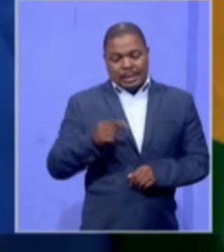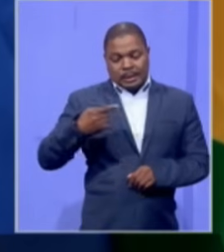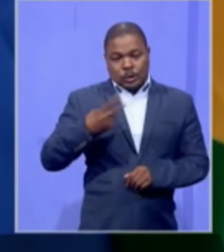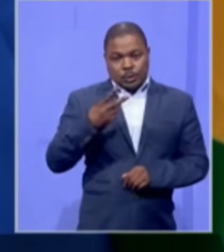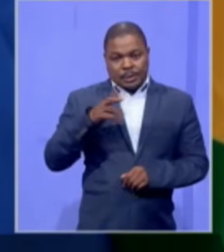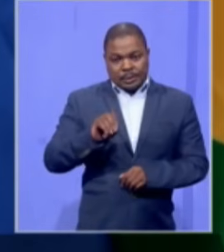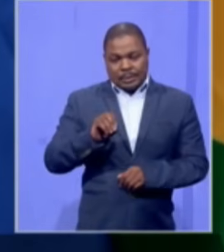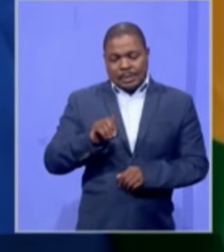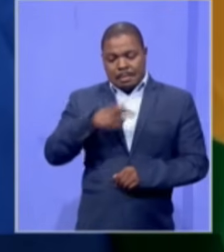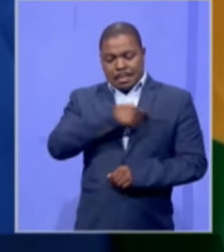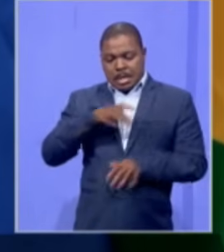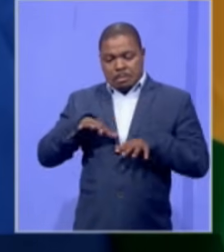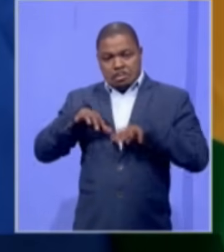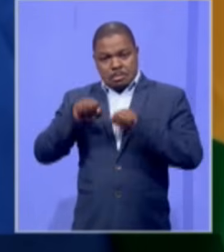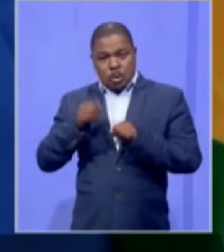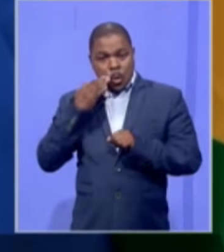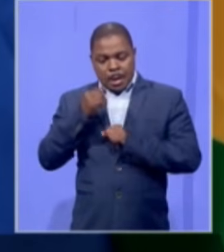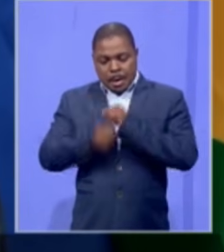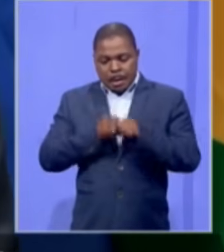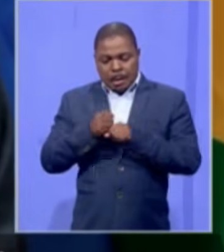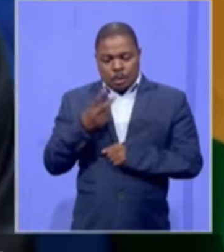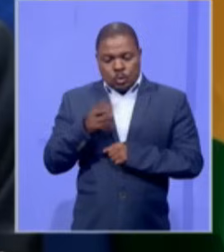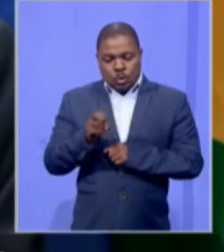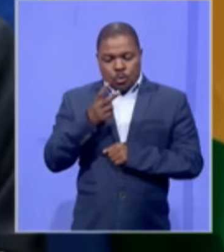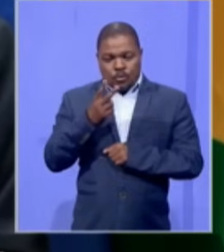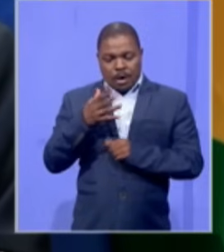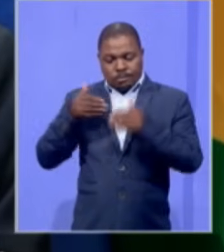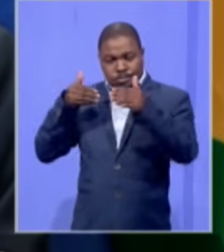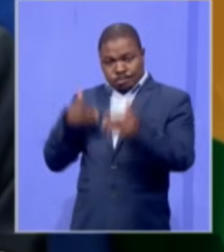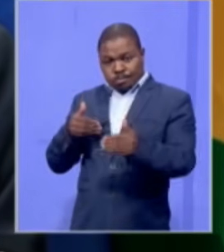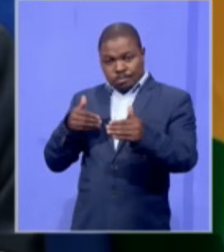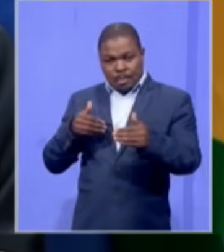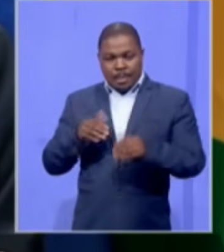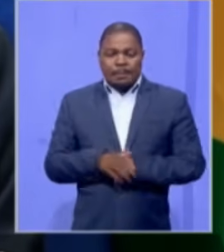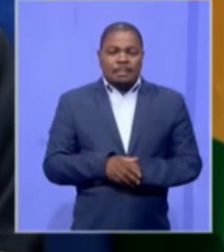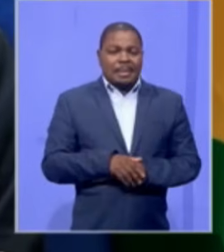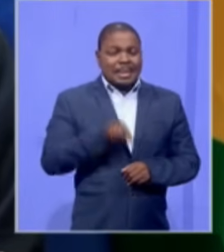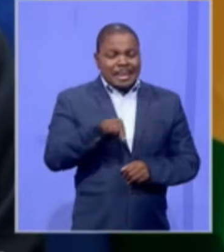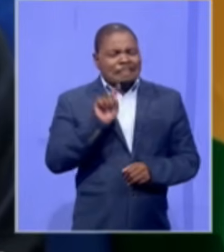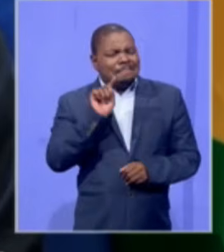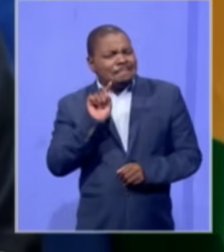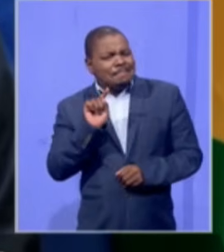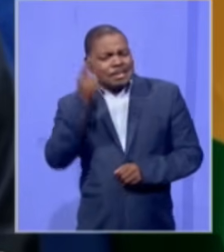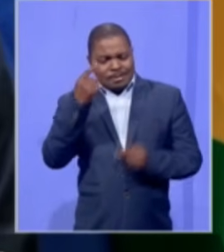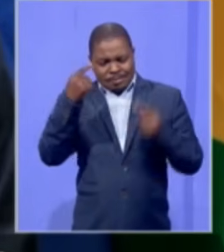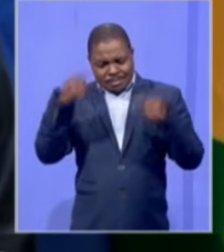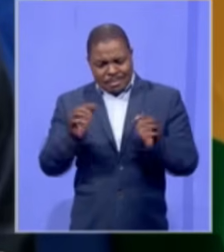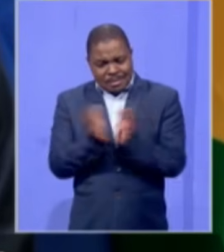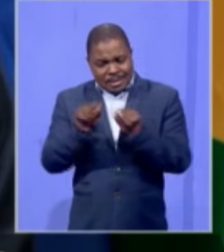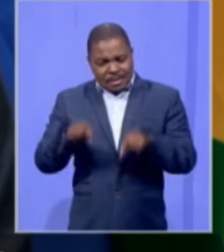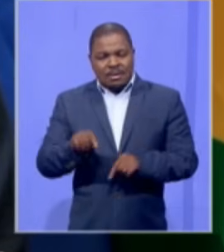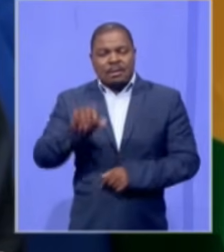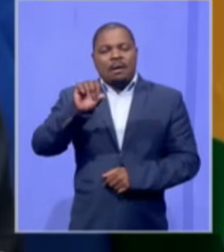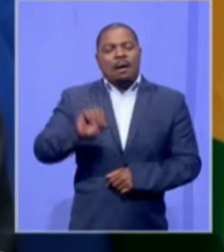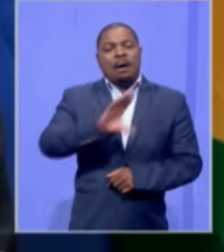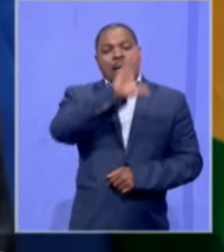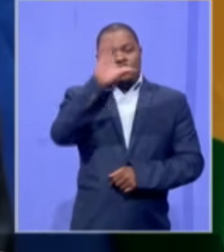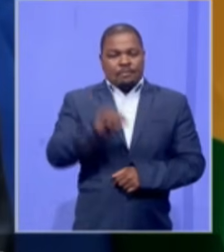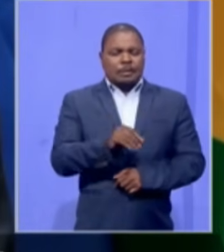presidency in 2025, the first on African soil, I can